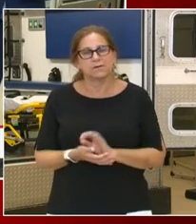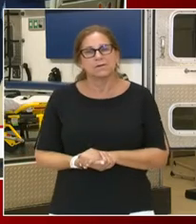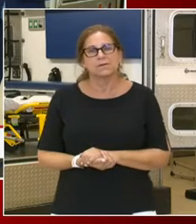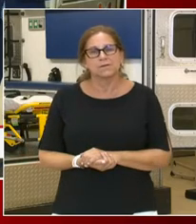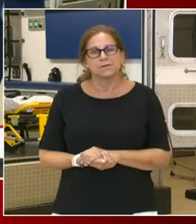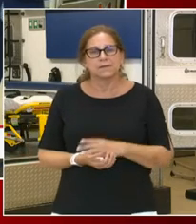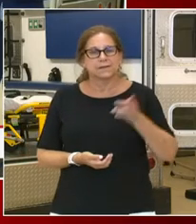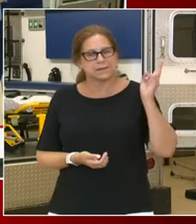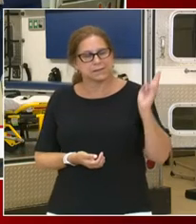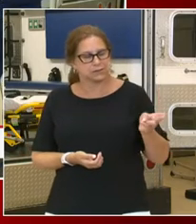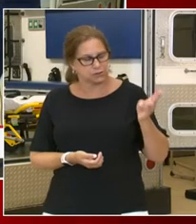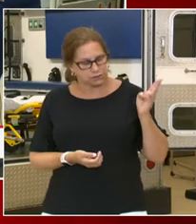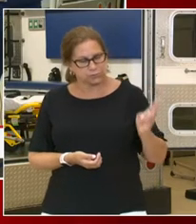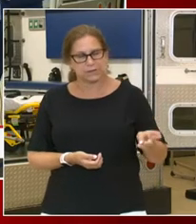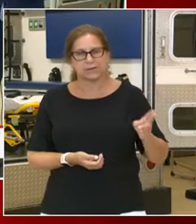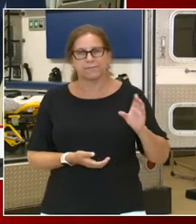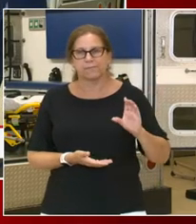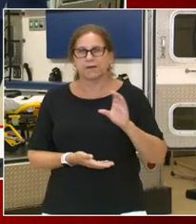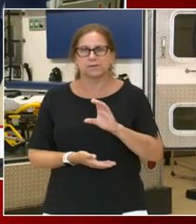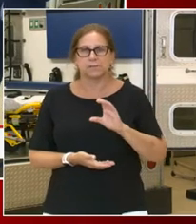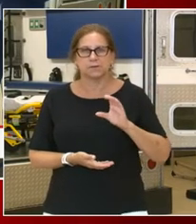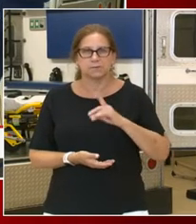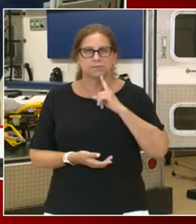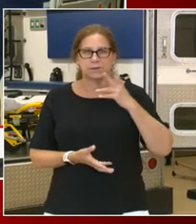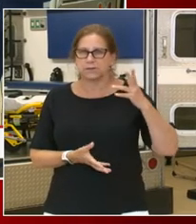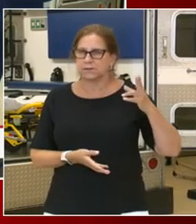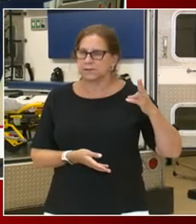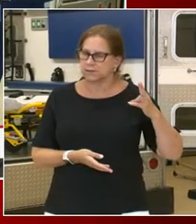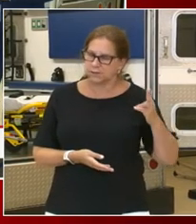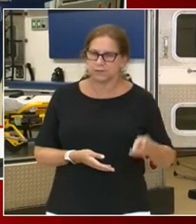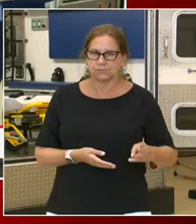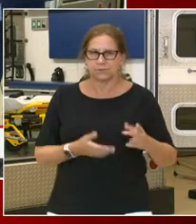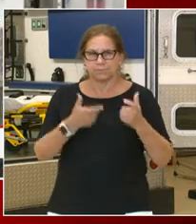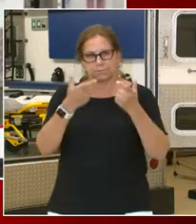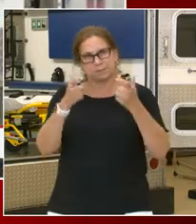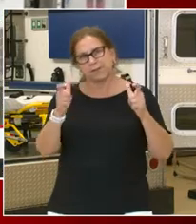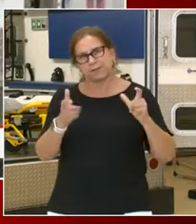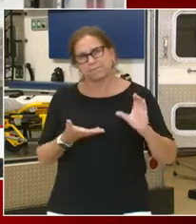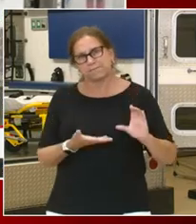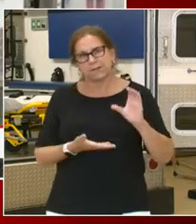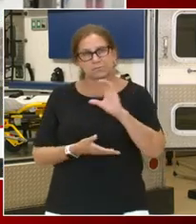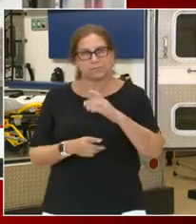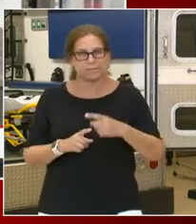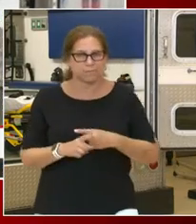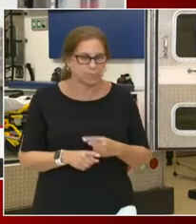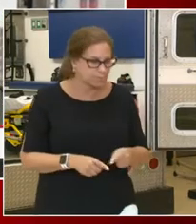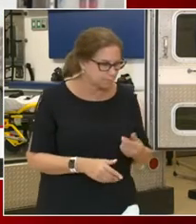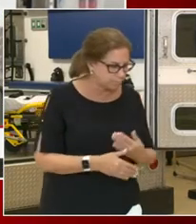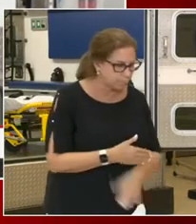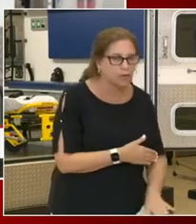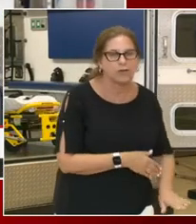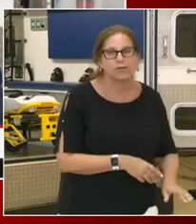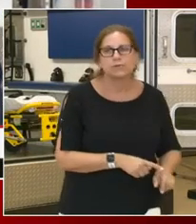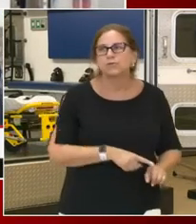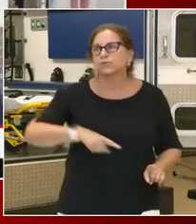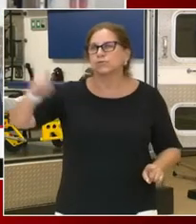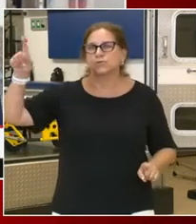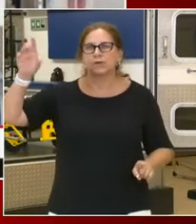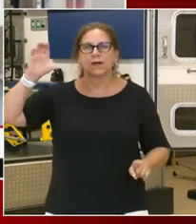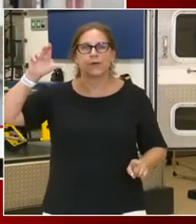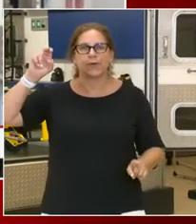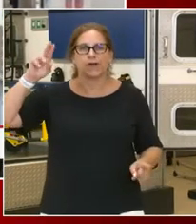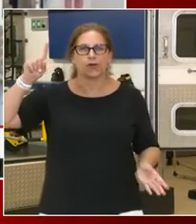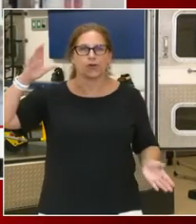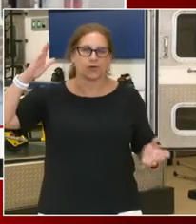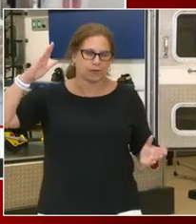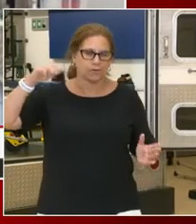mayor is making on that continuum of birth to career. So I want to thank you, Deputy Mayor, for being here. I want to thank our panelists. Before